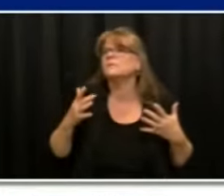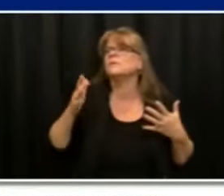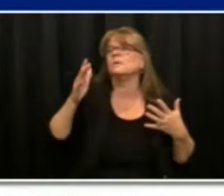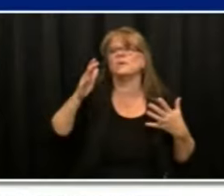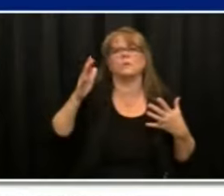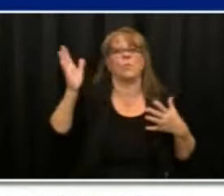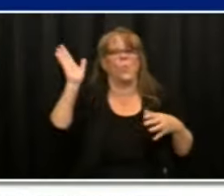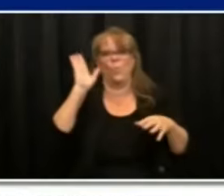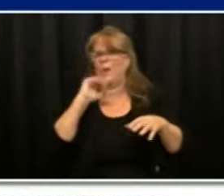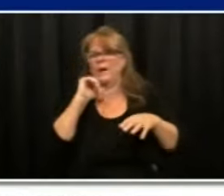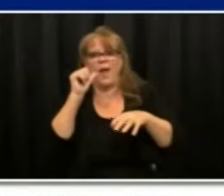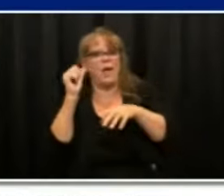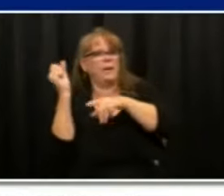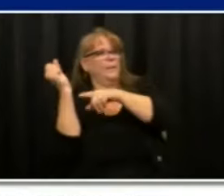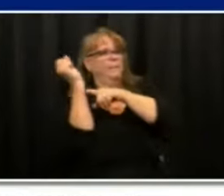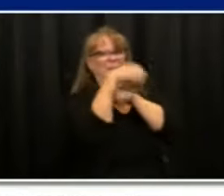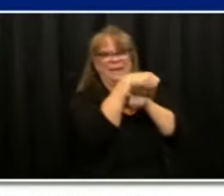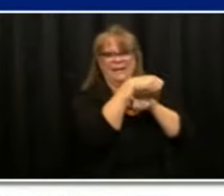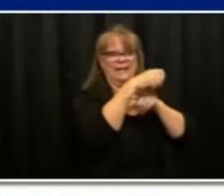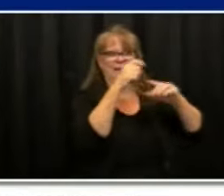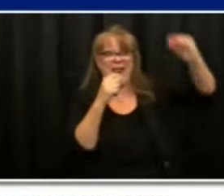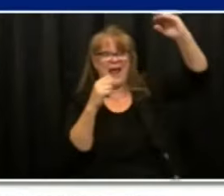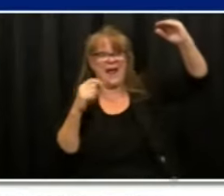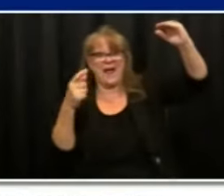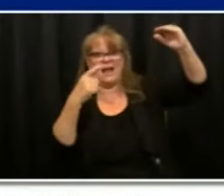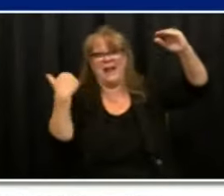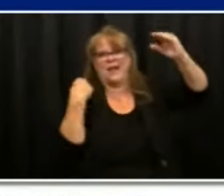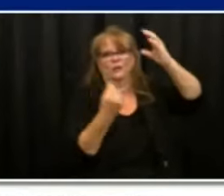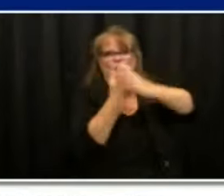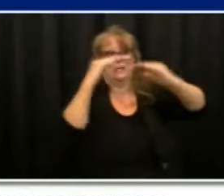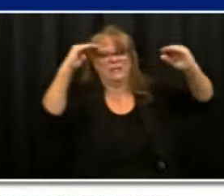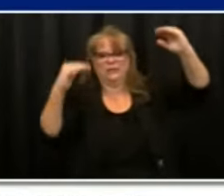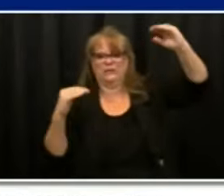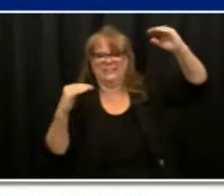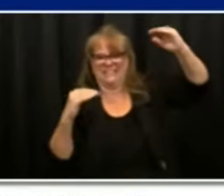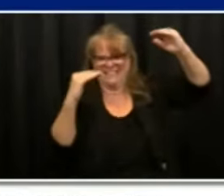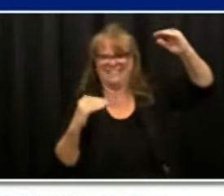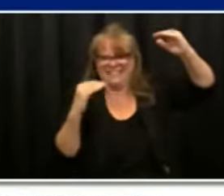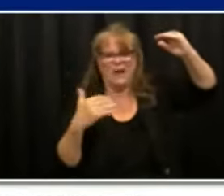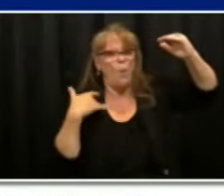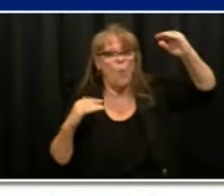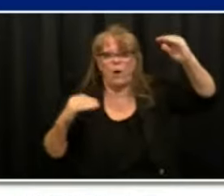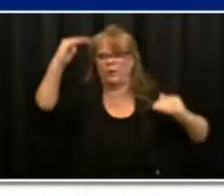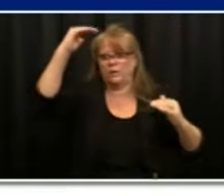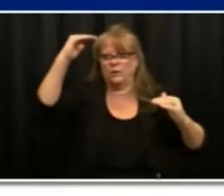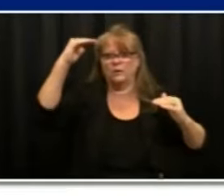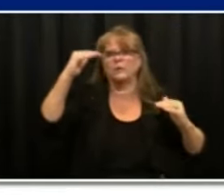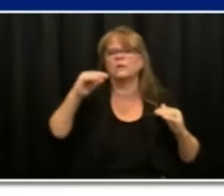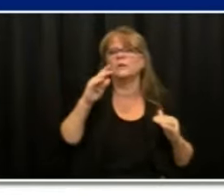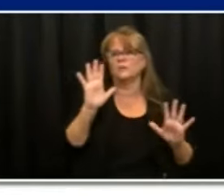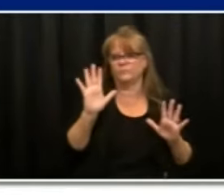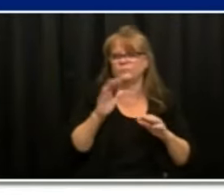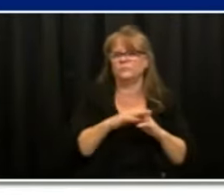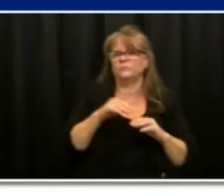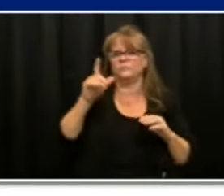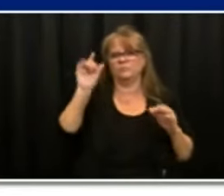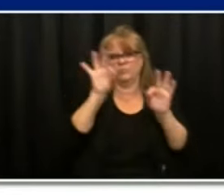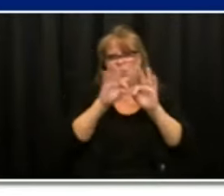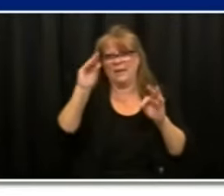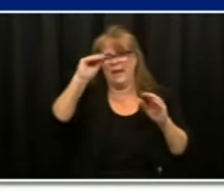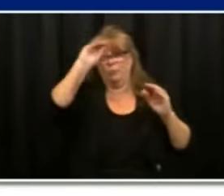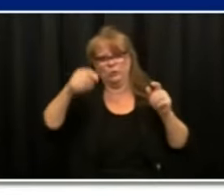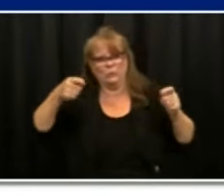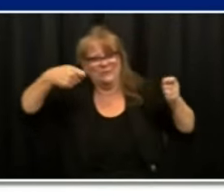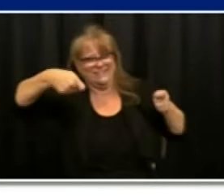before. We were at about 90% transmission reduction in the spring, but it's going to take a lot of effort to get there. This next